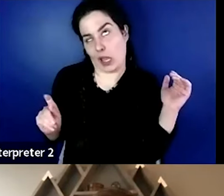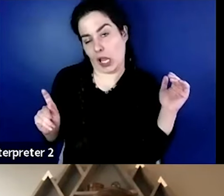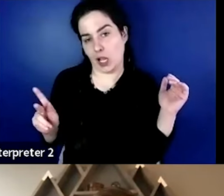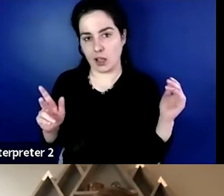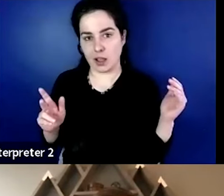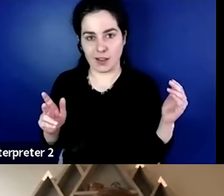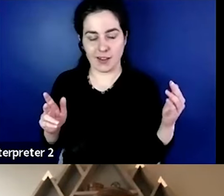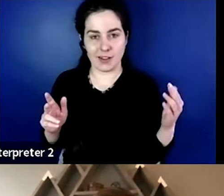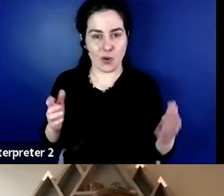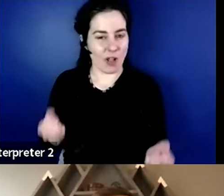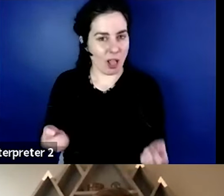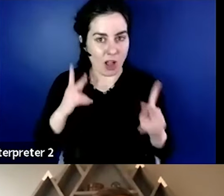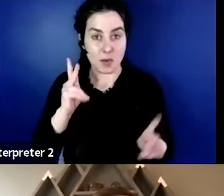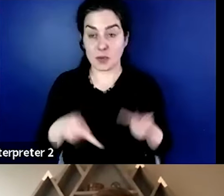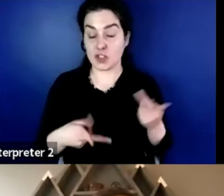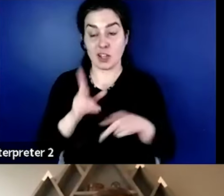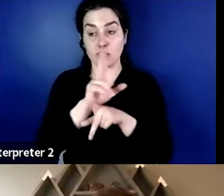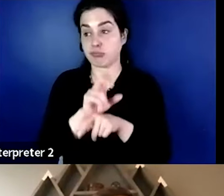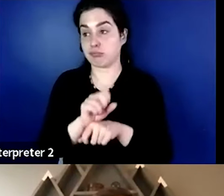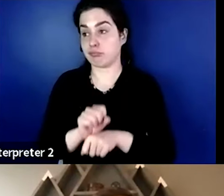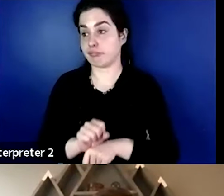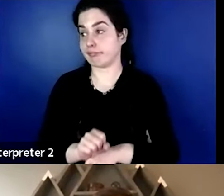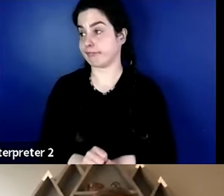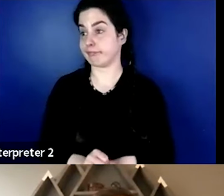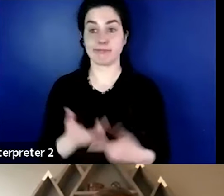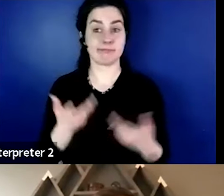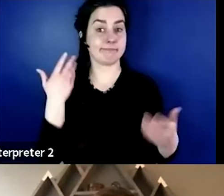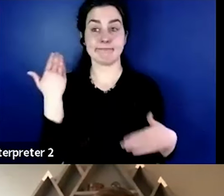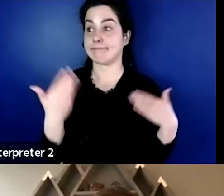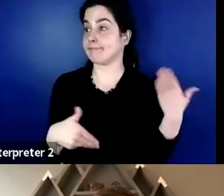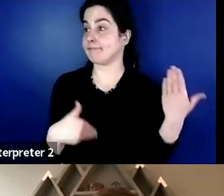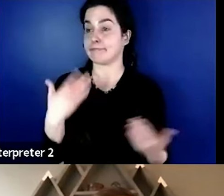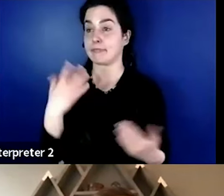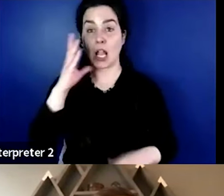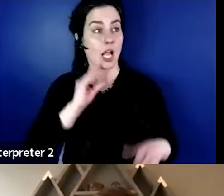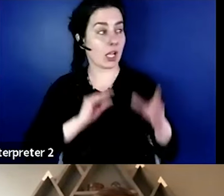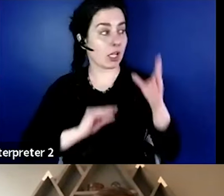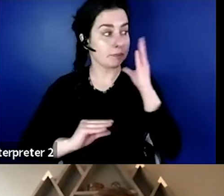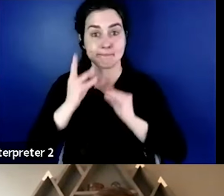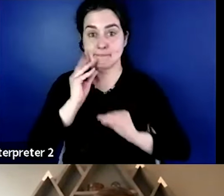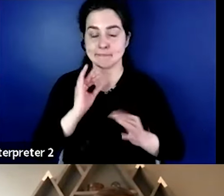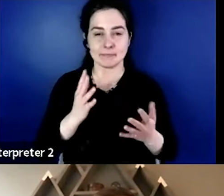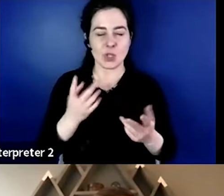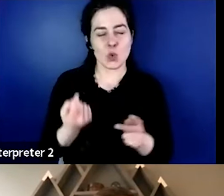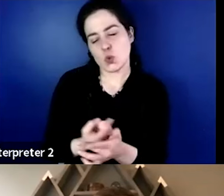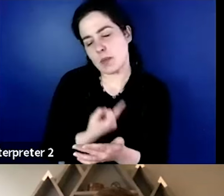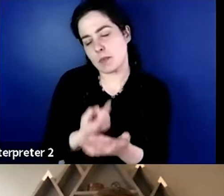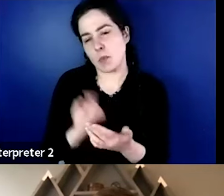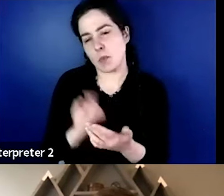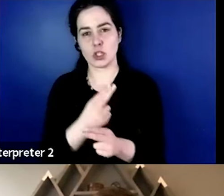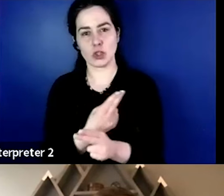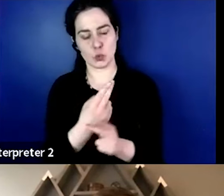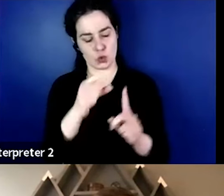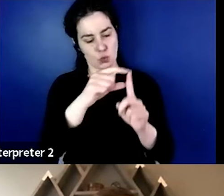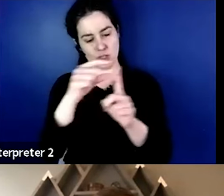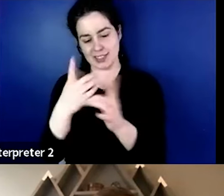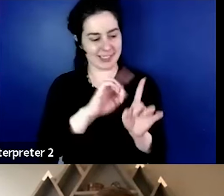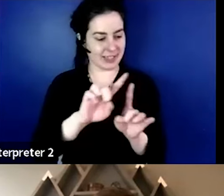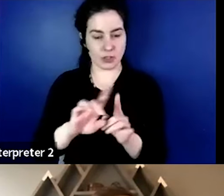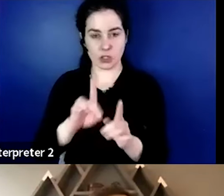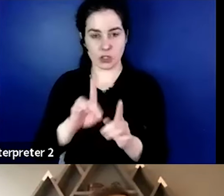lot of people's lives, that it's just something we should be used to. And so we use those interchangeably sometimes to denote what people are experiencing and what they